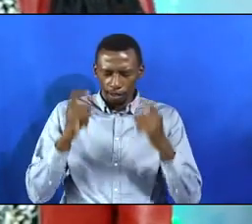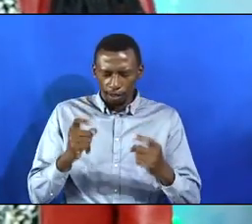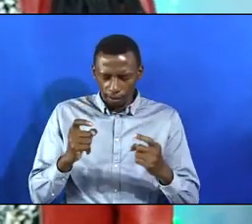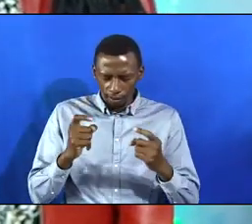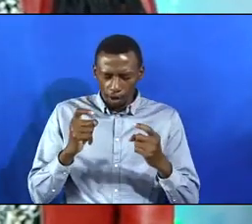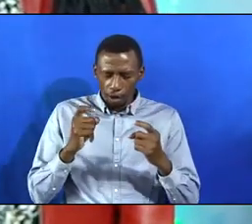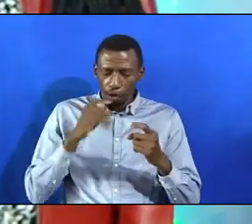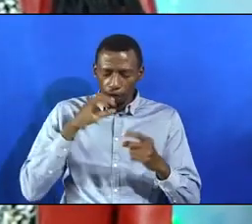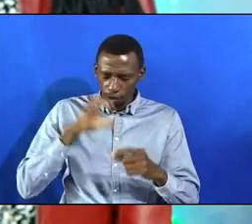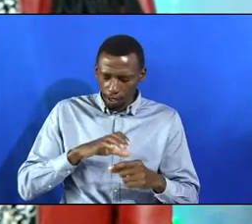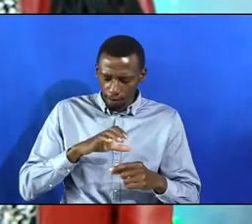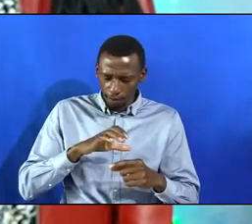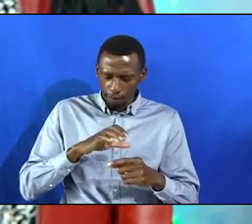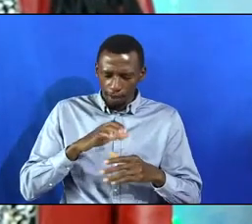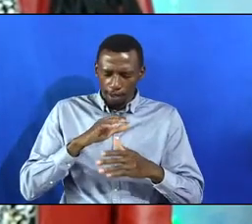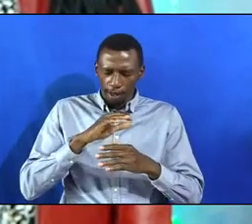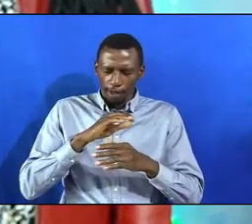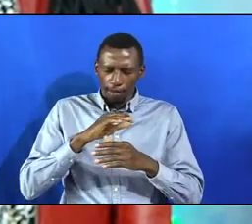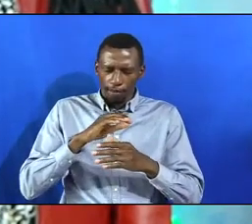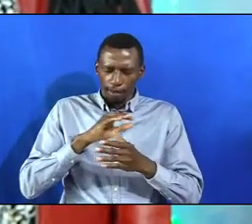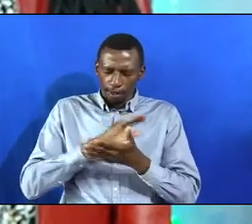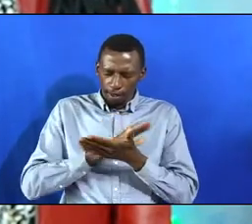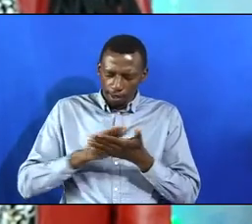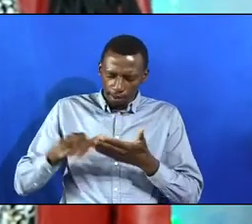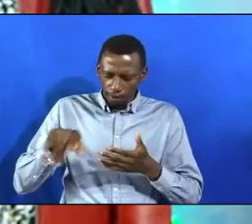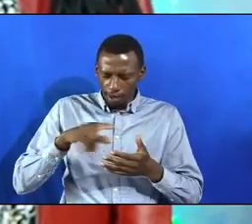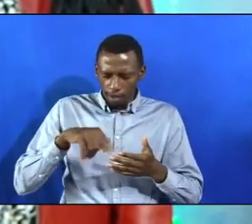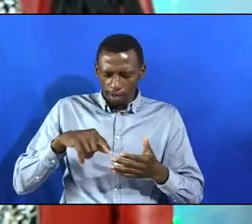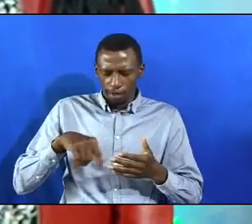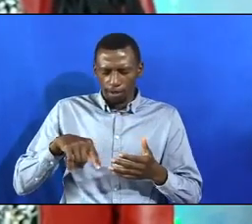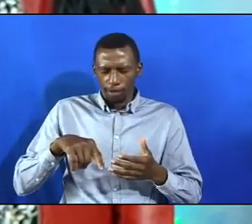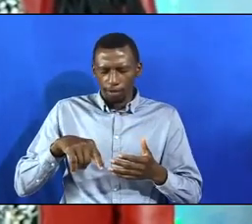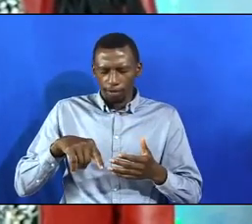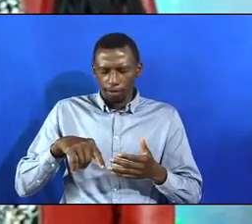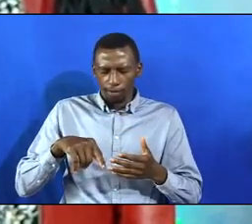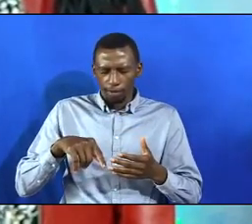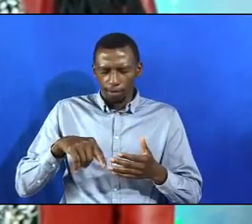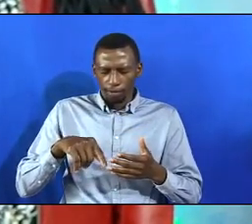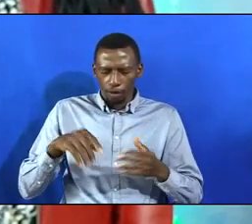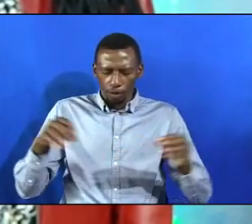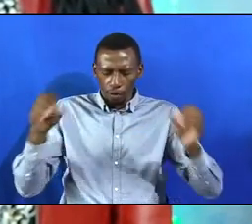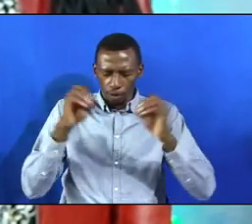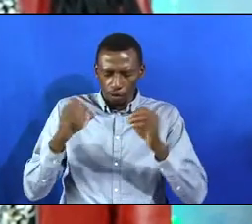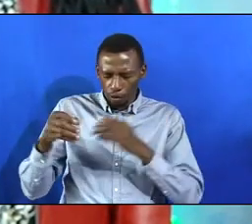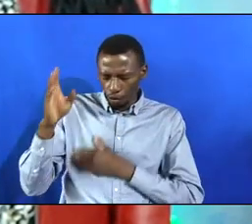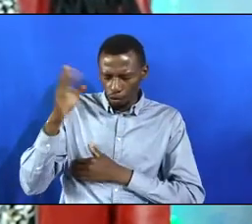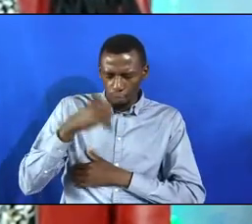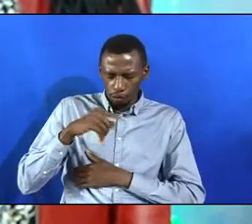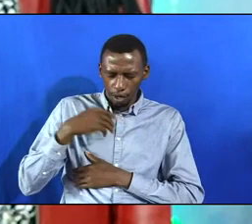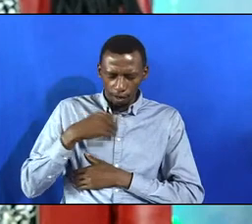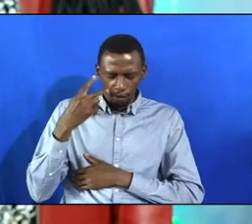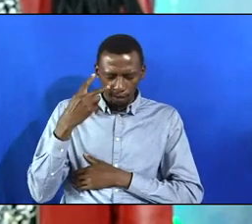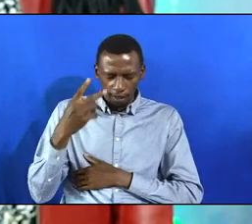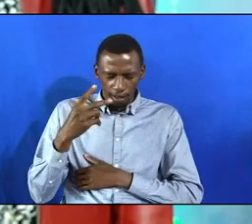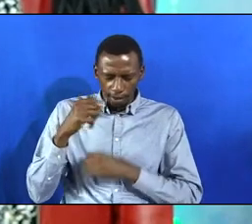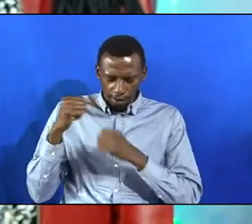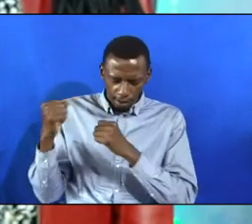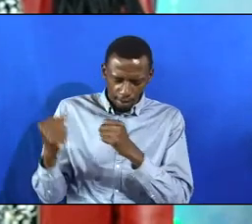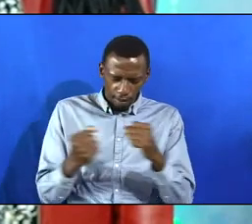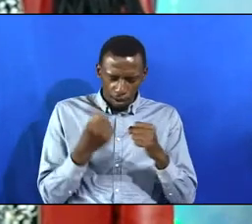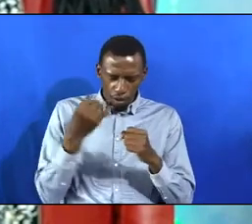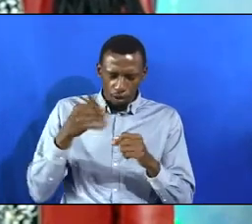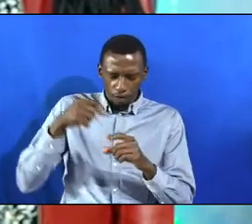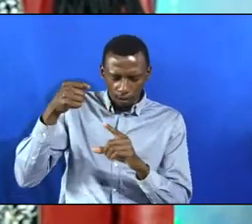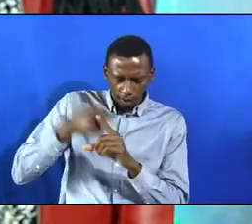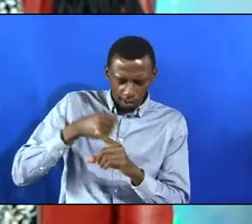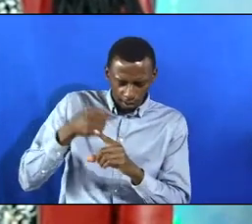and make us worthy in your sight. Oh God, we have seen the power of persistence.